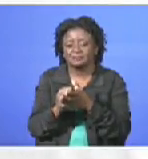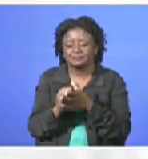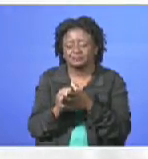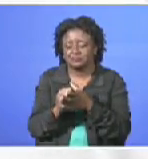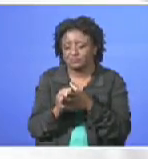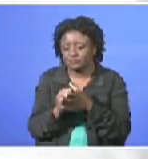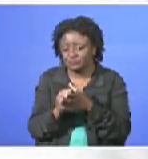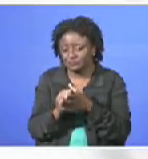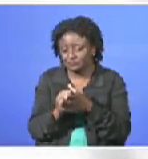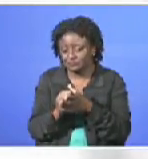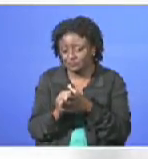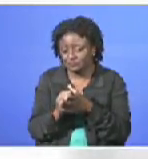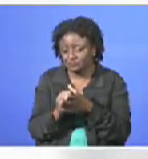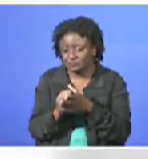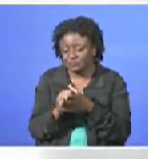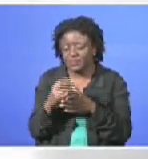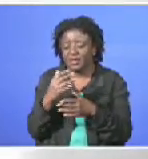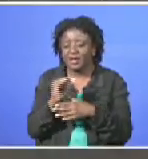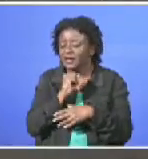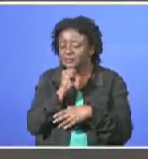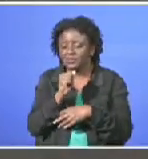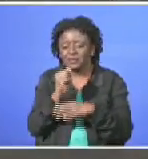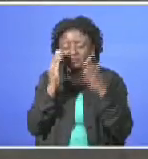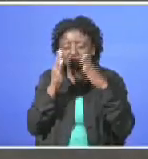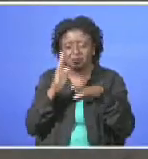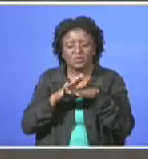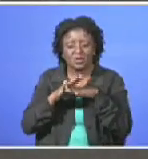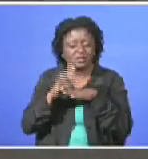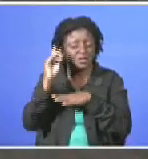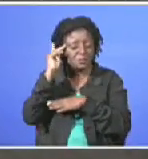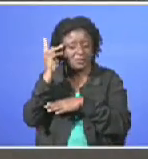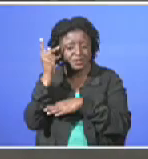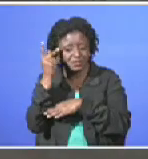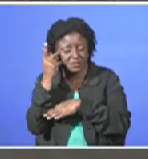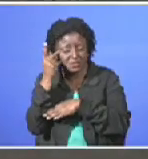football out of this. I'm not into the political aspect of this. Installation of the